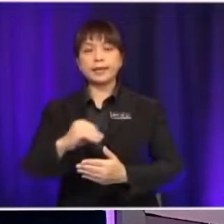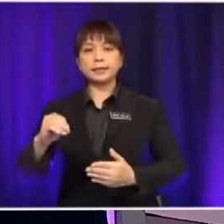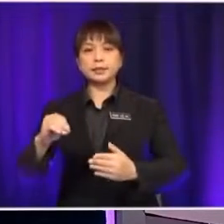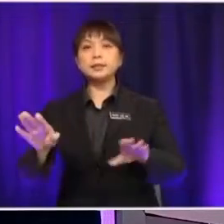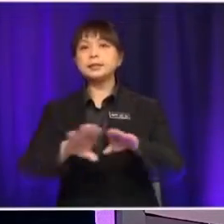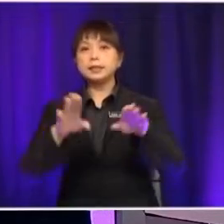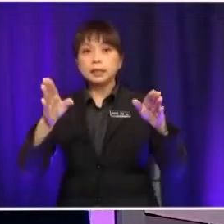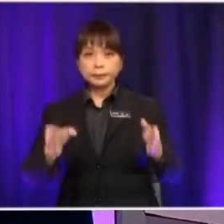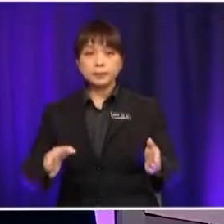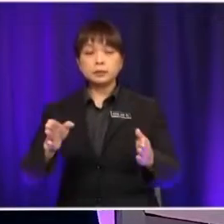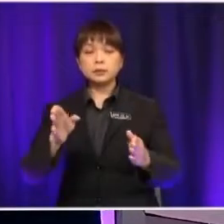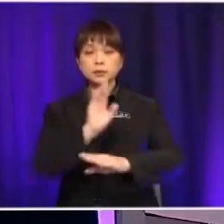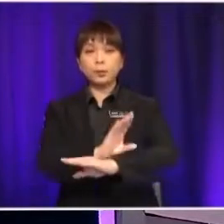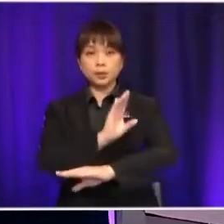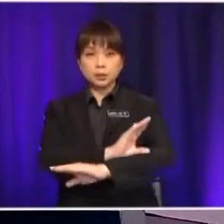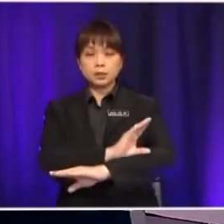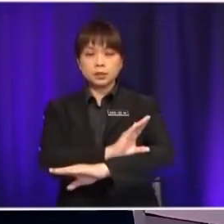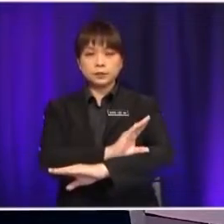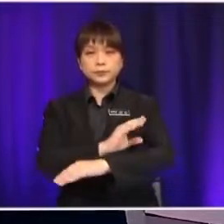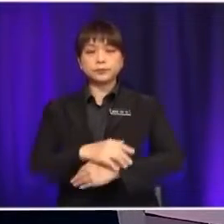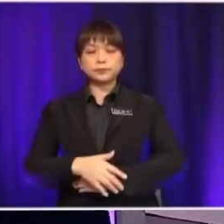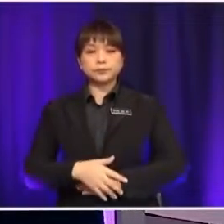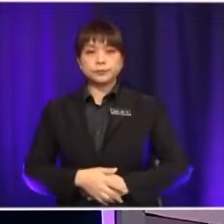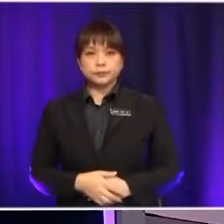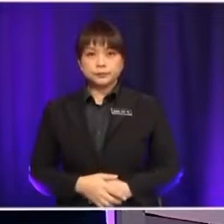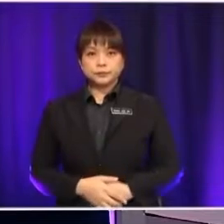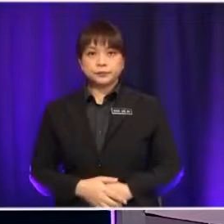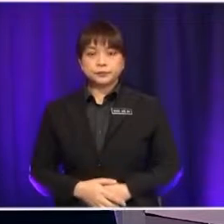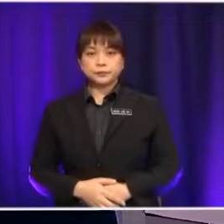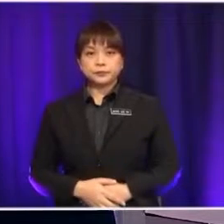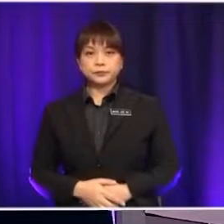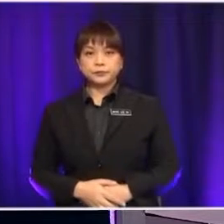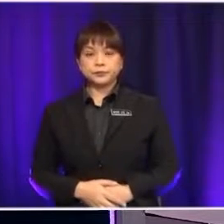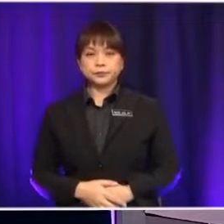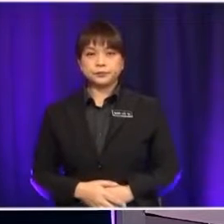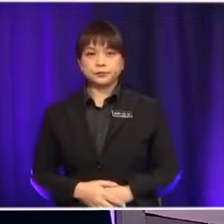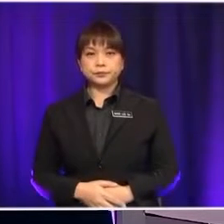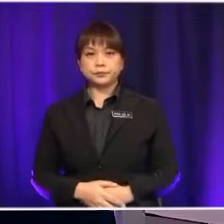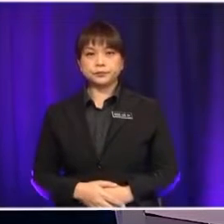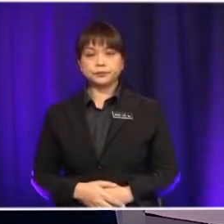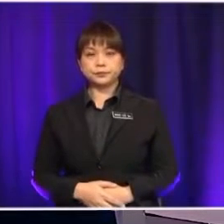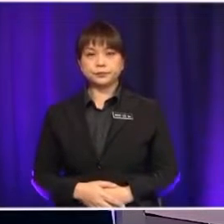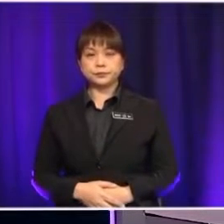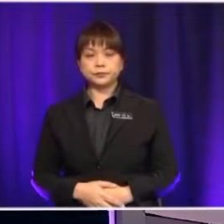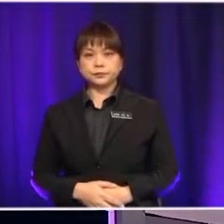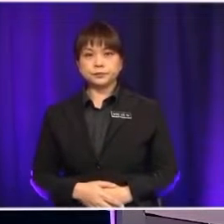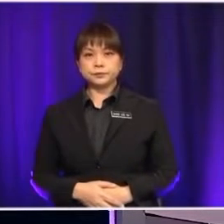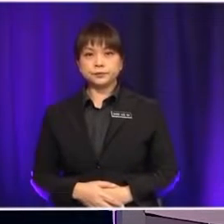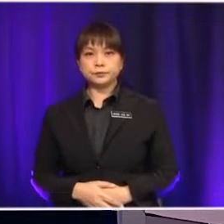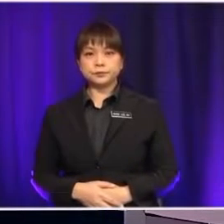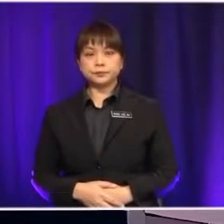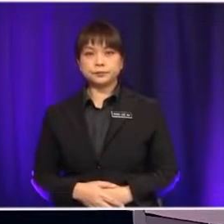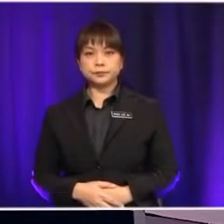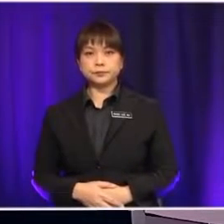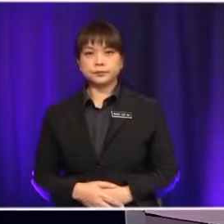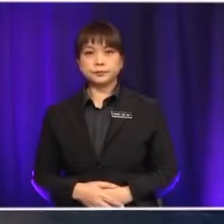think? Okay, what is the difference between a laptop and a desktop computer? All right. Okay. So does any one of you would like to answer